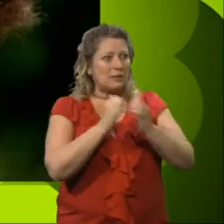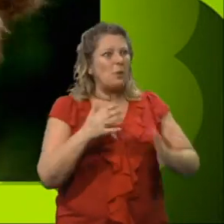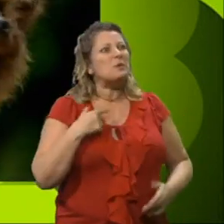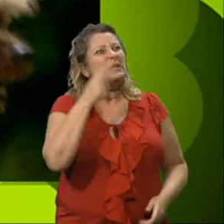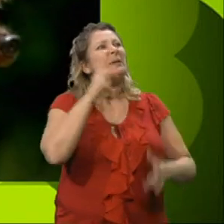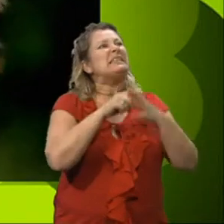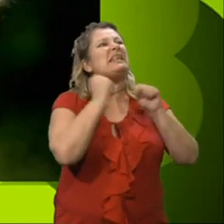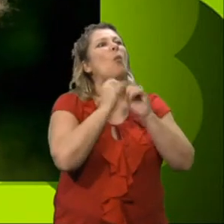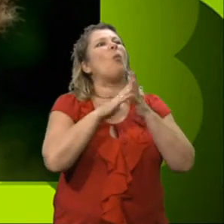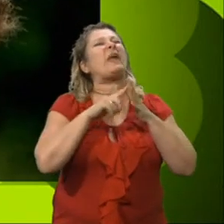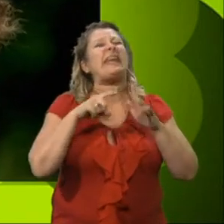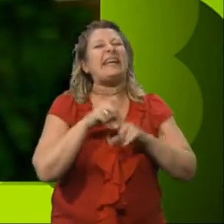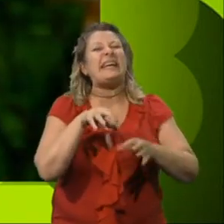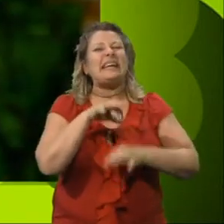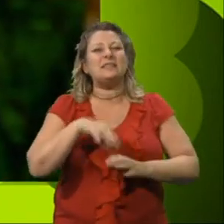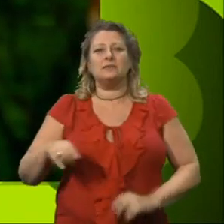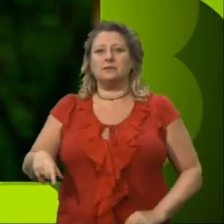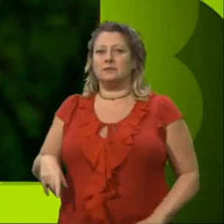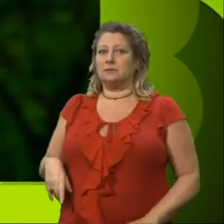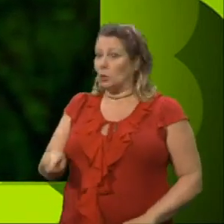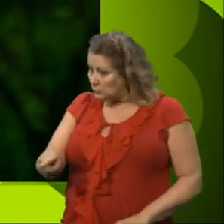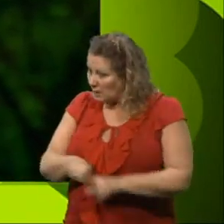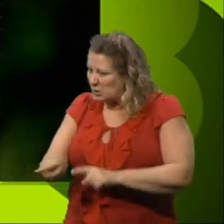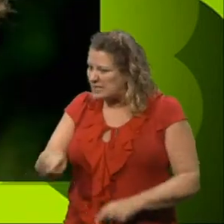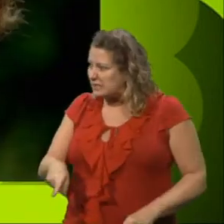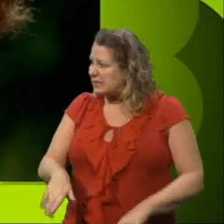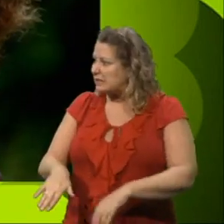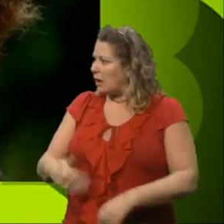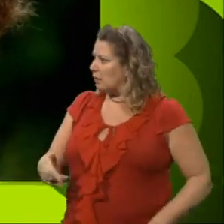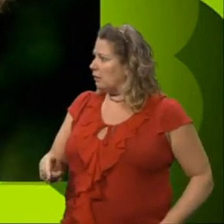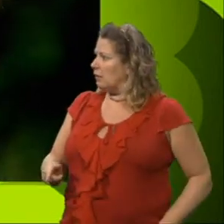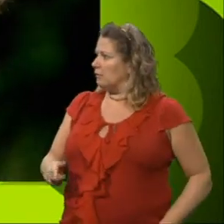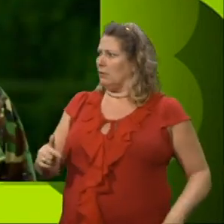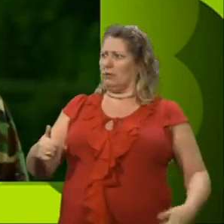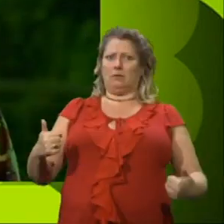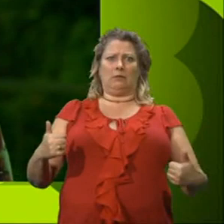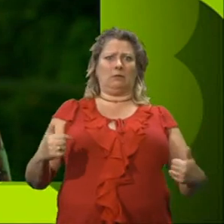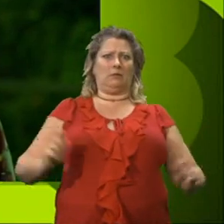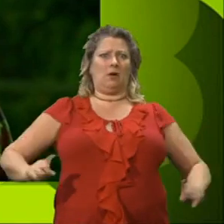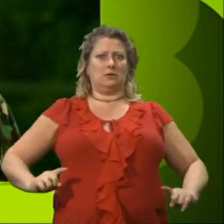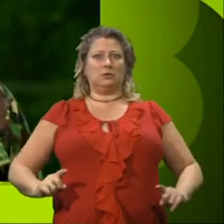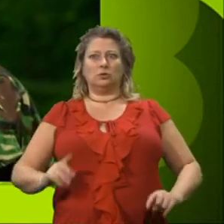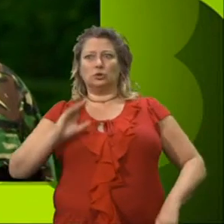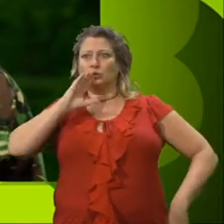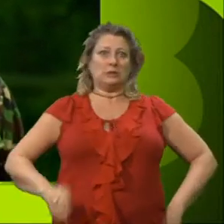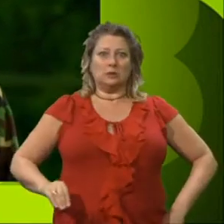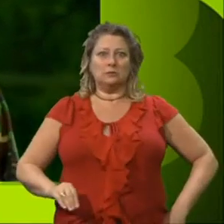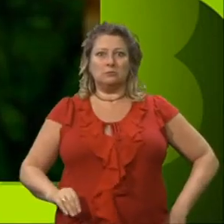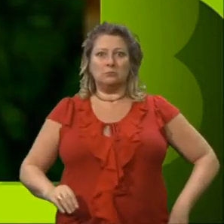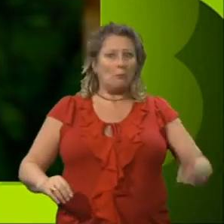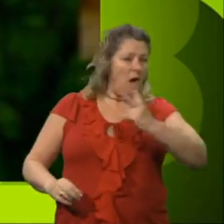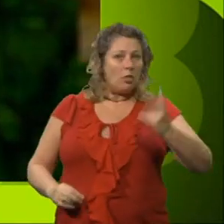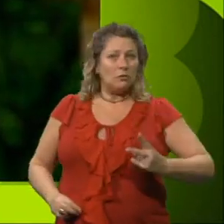Digweed. Digweed. And the same goes for you, Slacker. Slacker? Slacker, that's a good one. Shut it! The